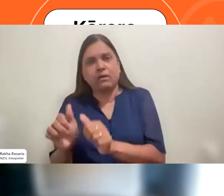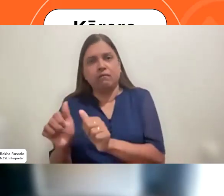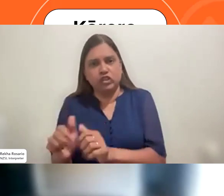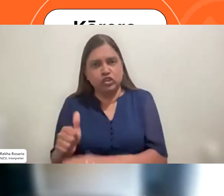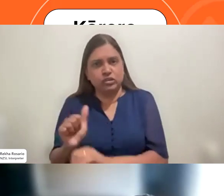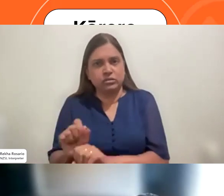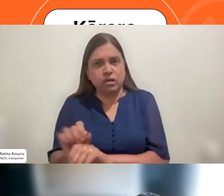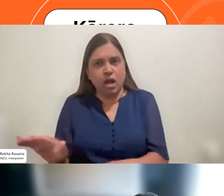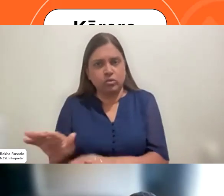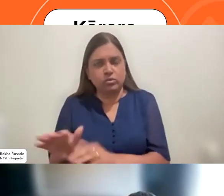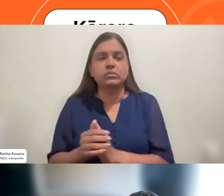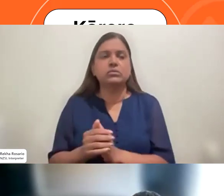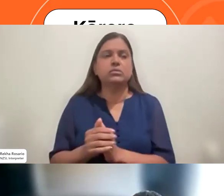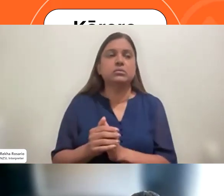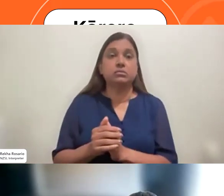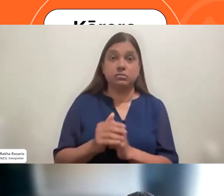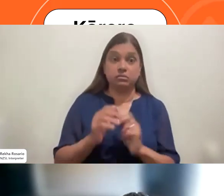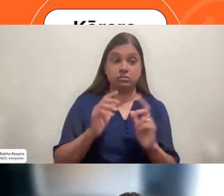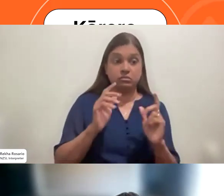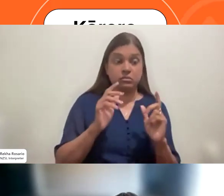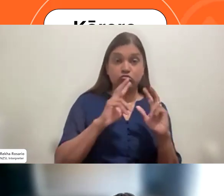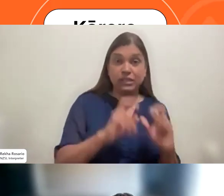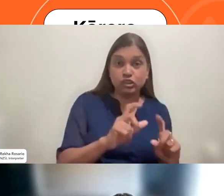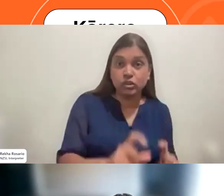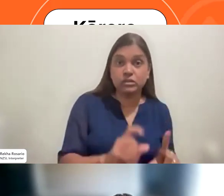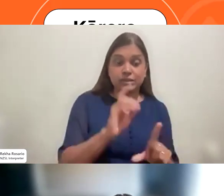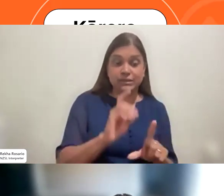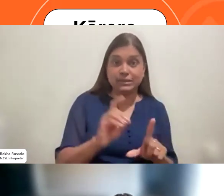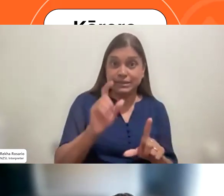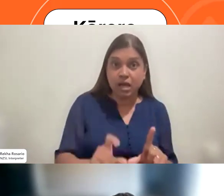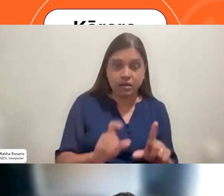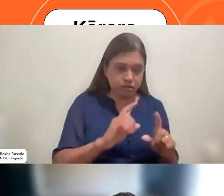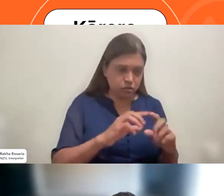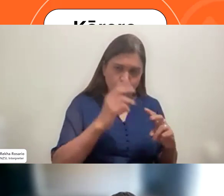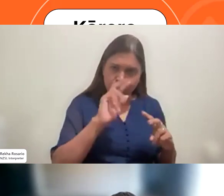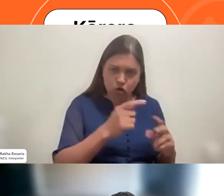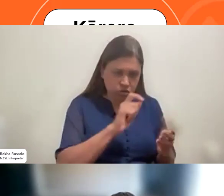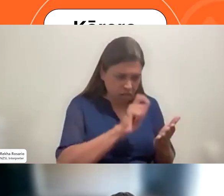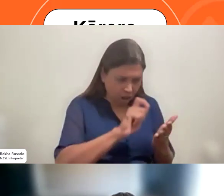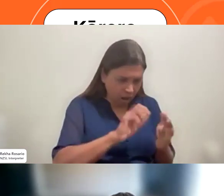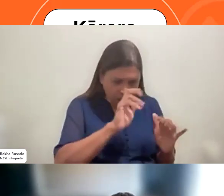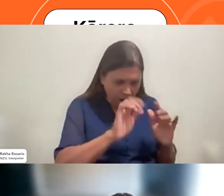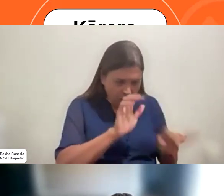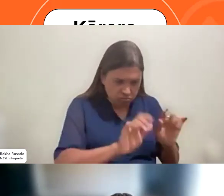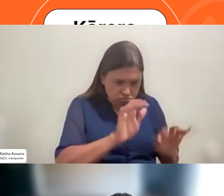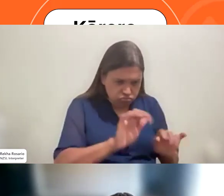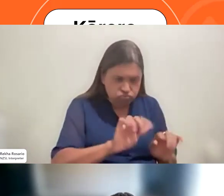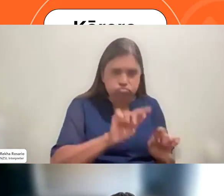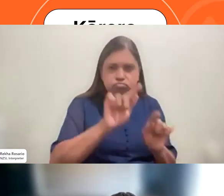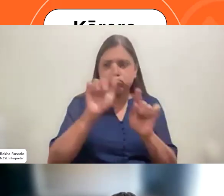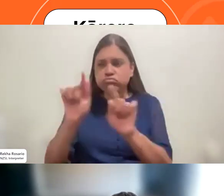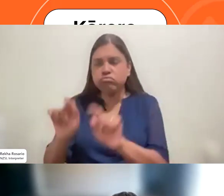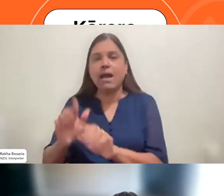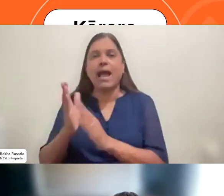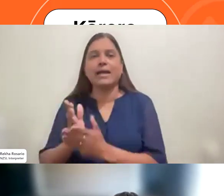makers, researchers, designers, all the way to the doers. Employ experts, but also educate